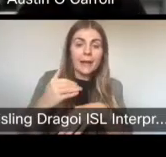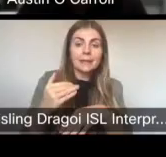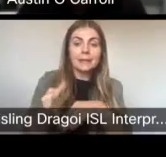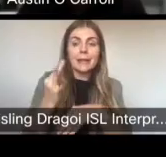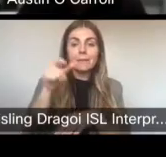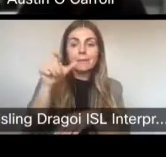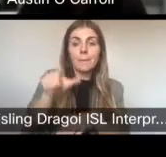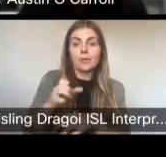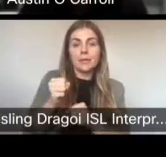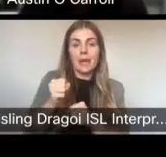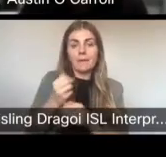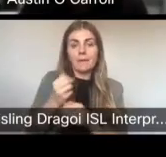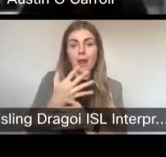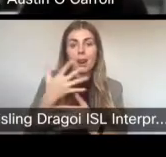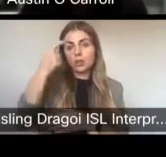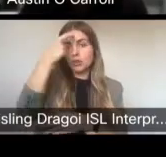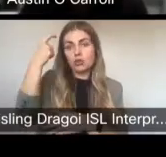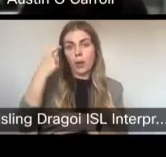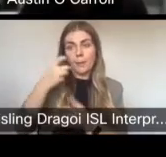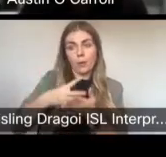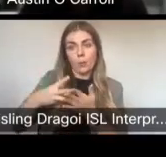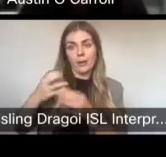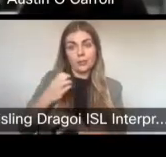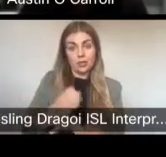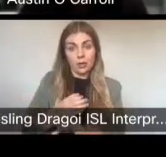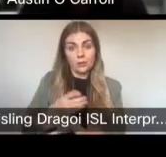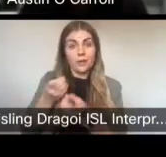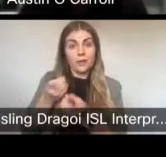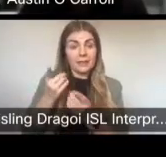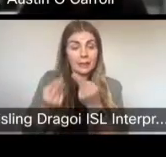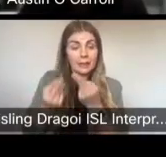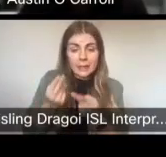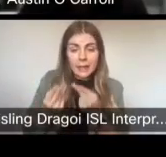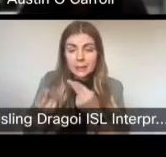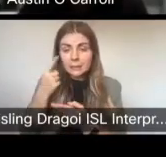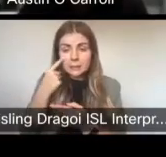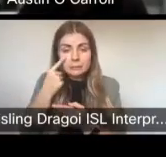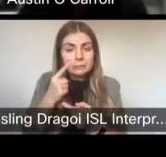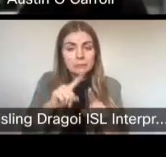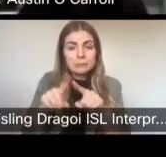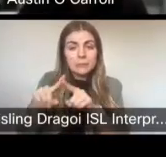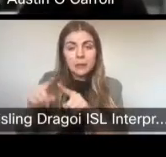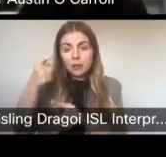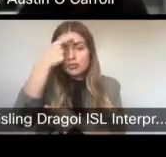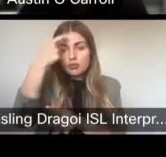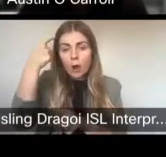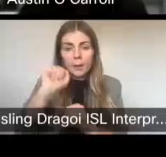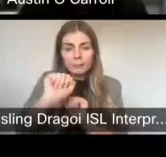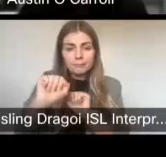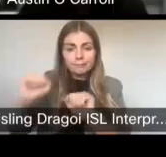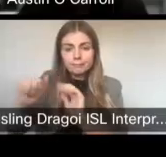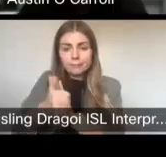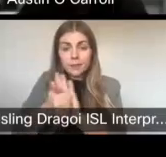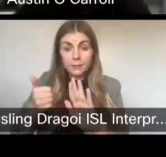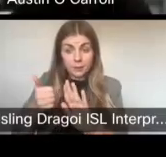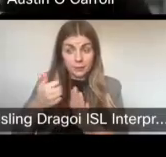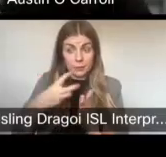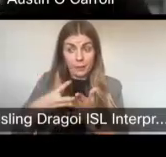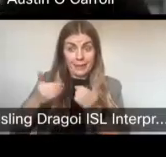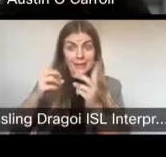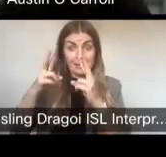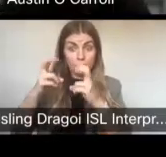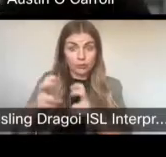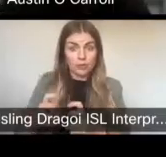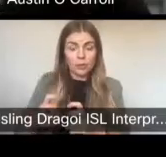confounding factor. So they assessed to find out about trauma experiences. And as they did this, they suddenly found that the real story was not what